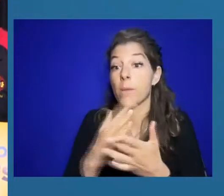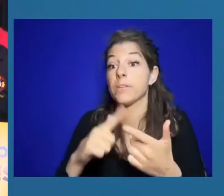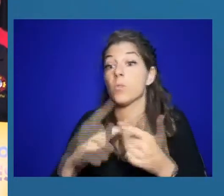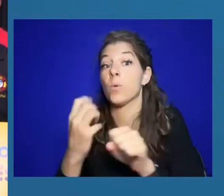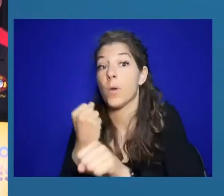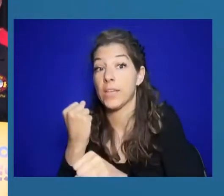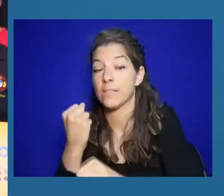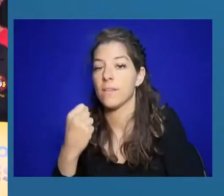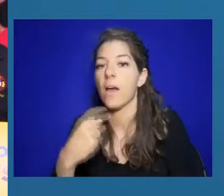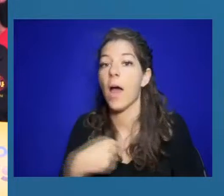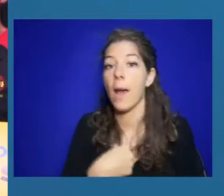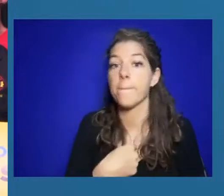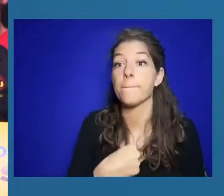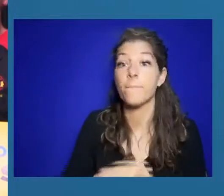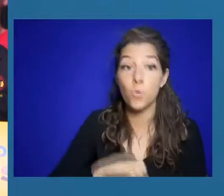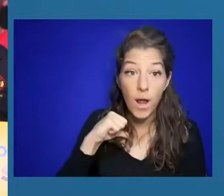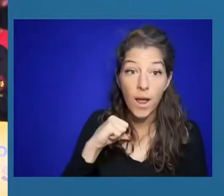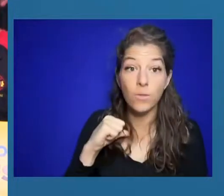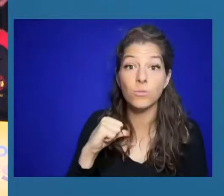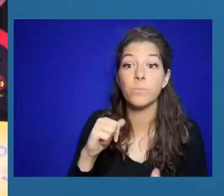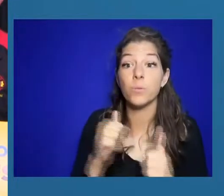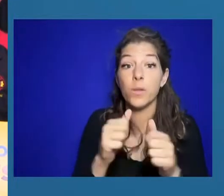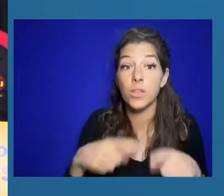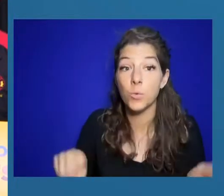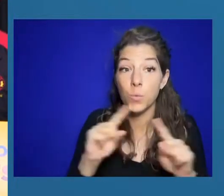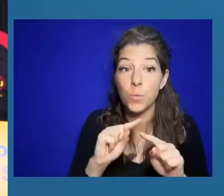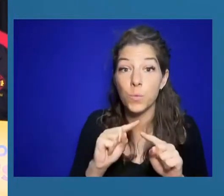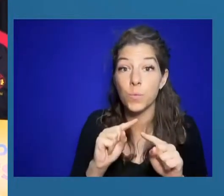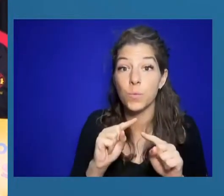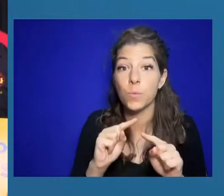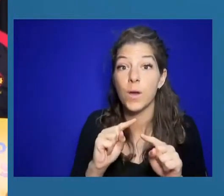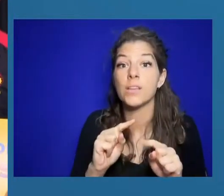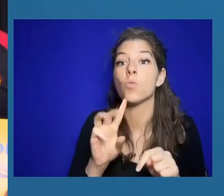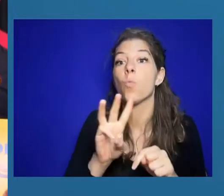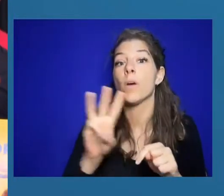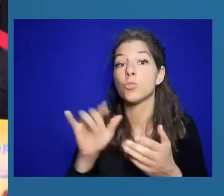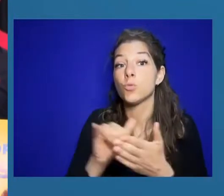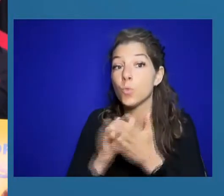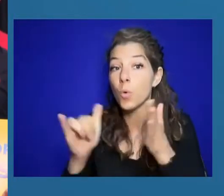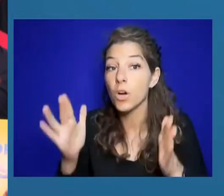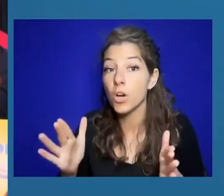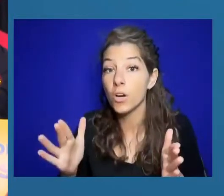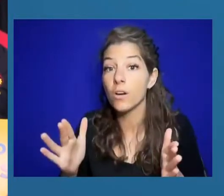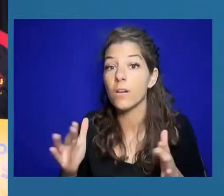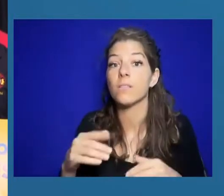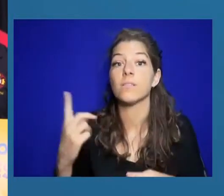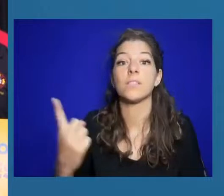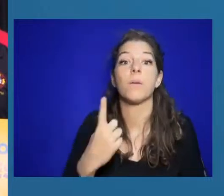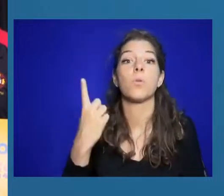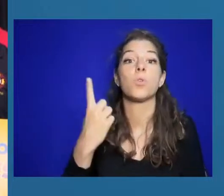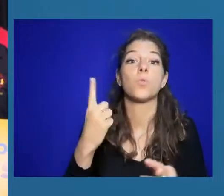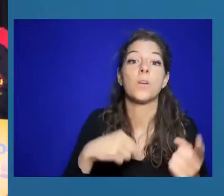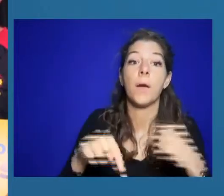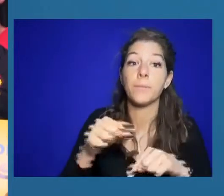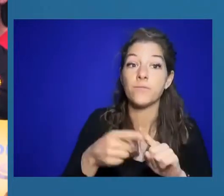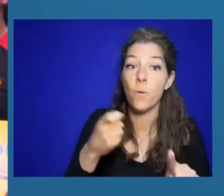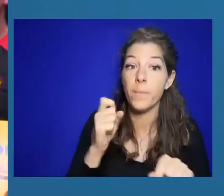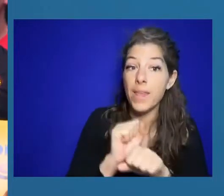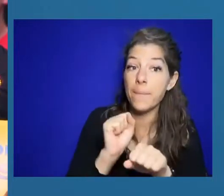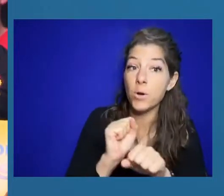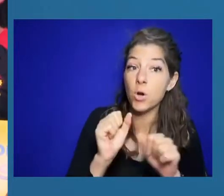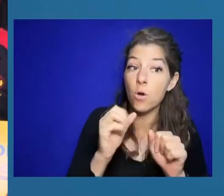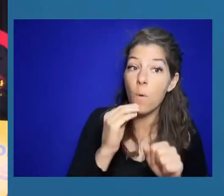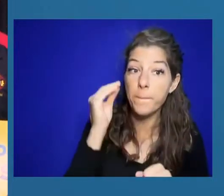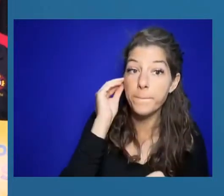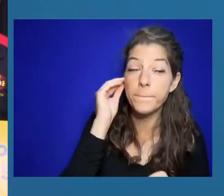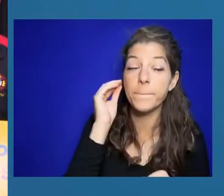I'm proud to stand with you as a Western New Yorker, as someone who comes from a labor household, and as someone